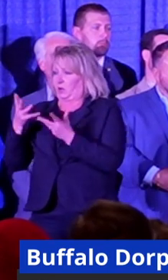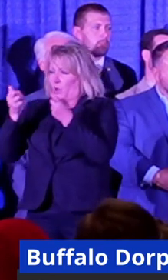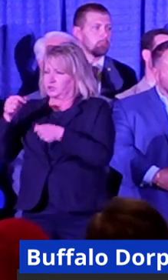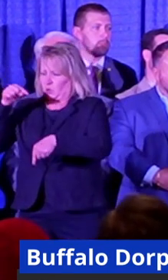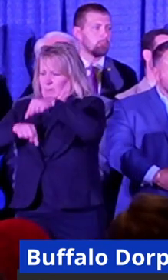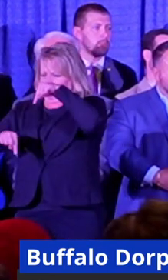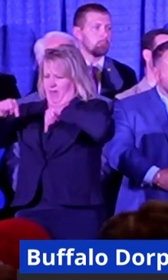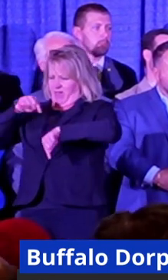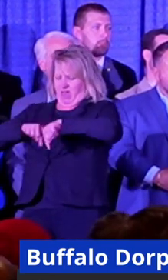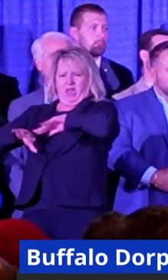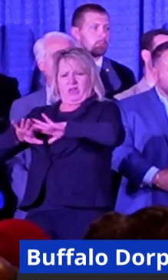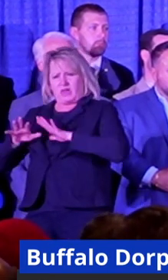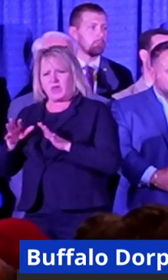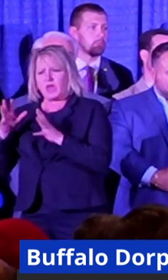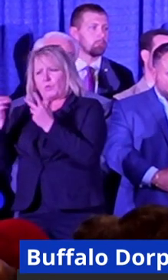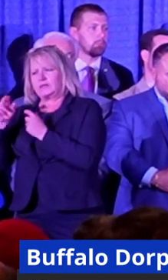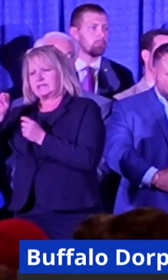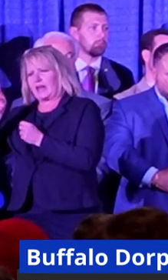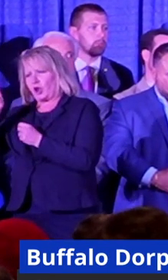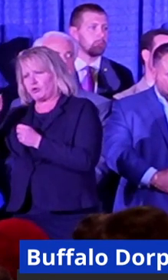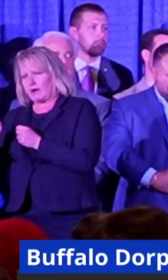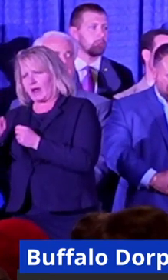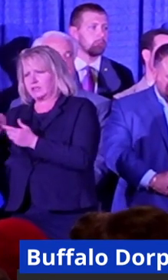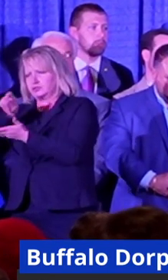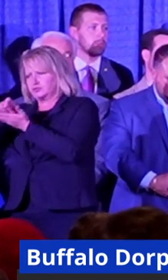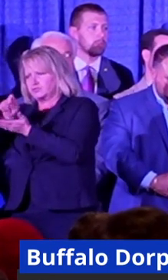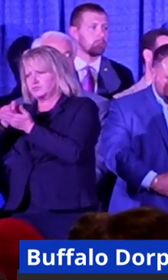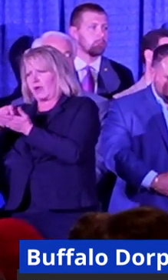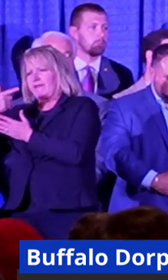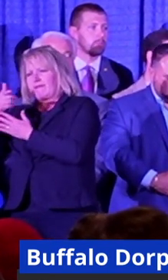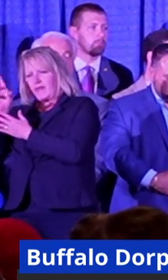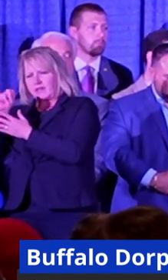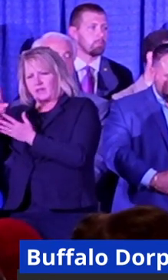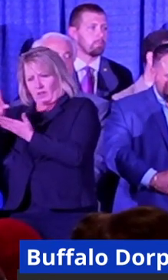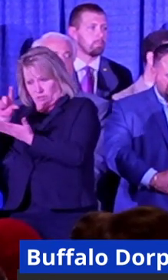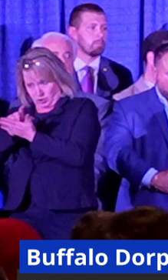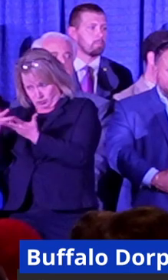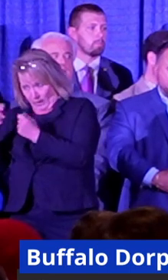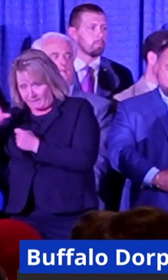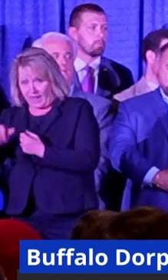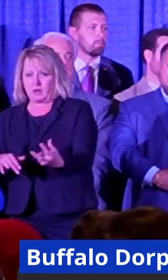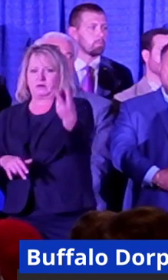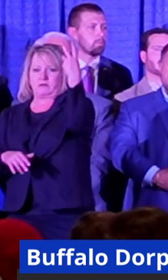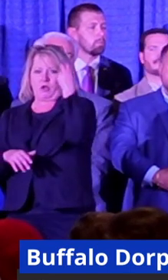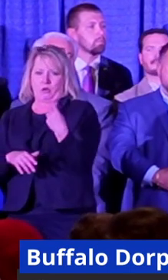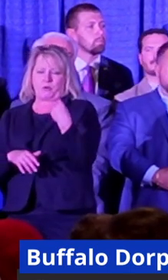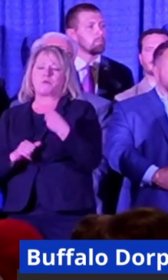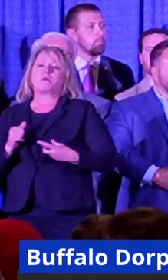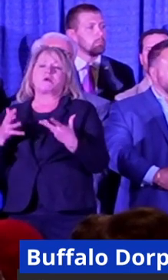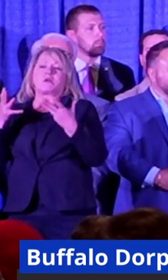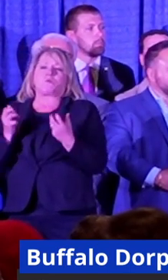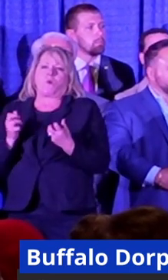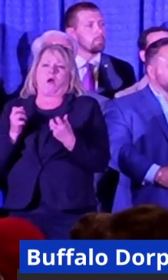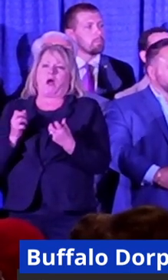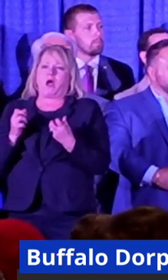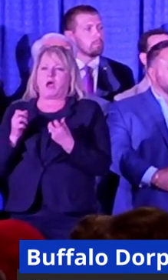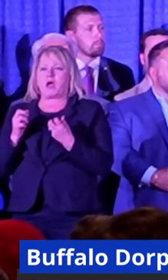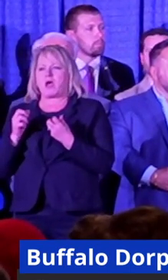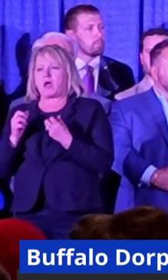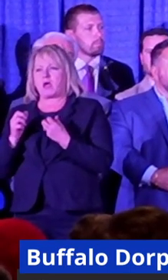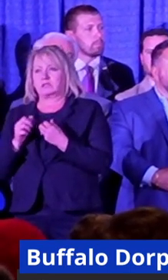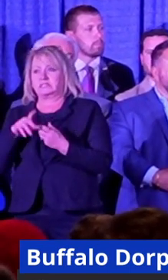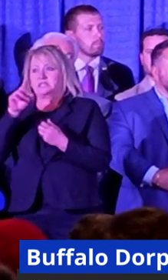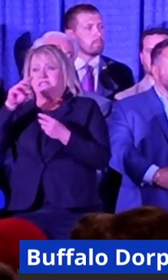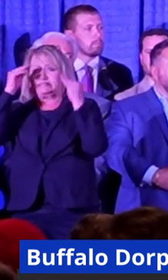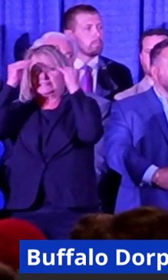backwards. He wants the NRA to light our gun laws. Do you want that? He wants to slash